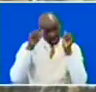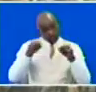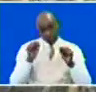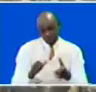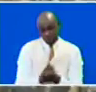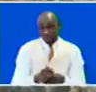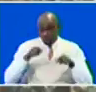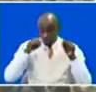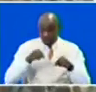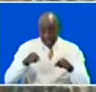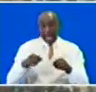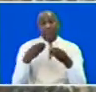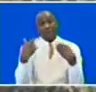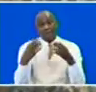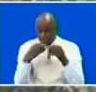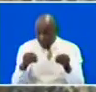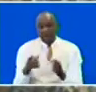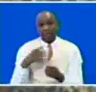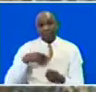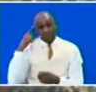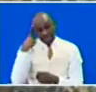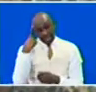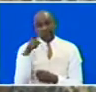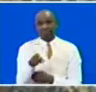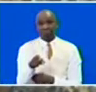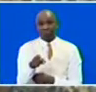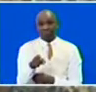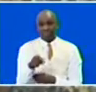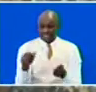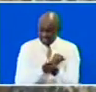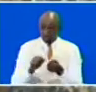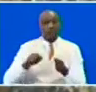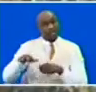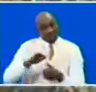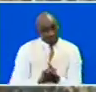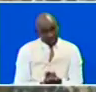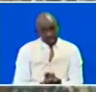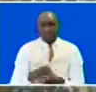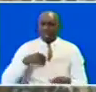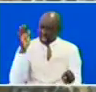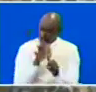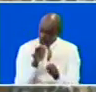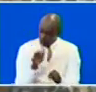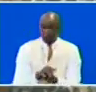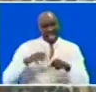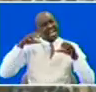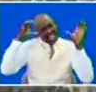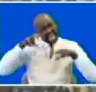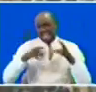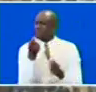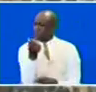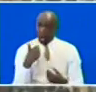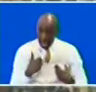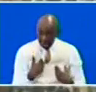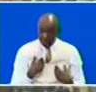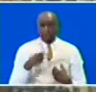Because today plastic is like destroying the environment. You see, we have too much scarcity of rain and